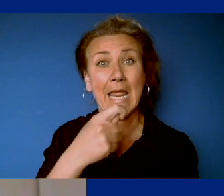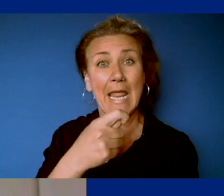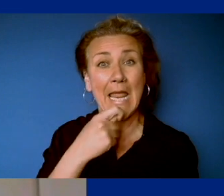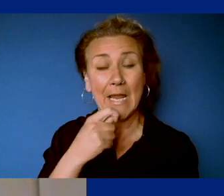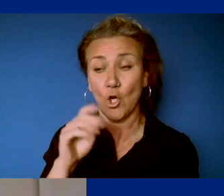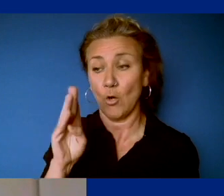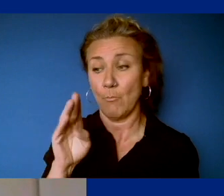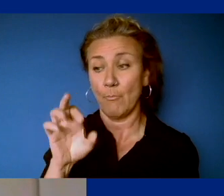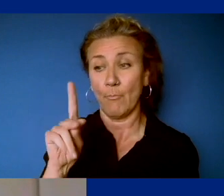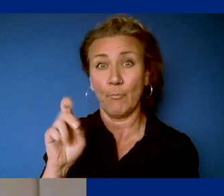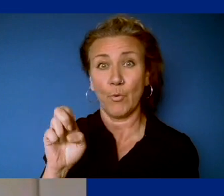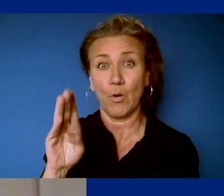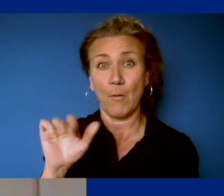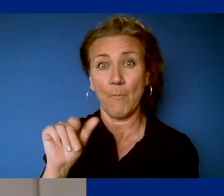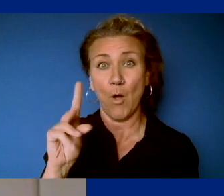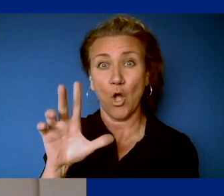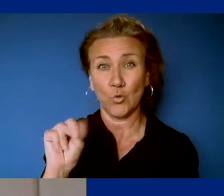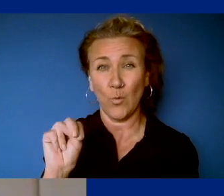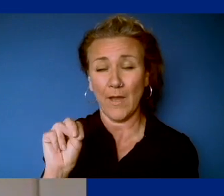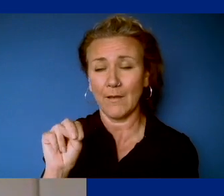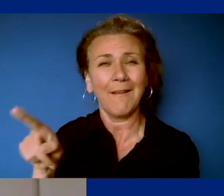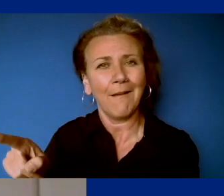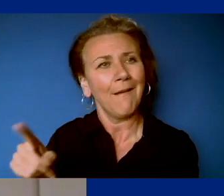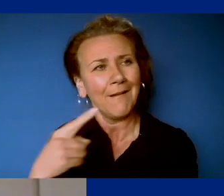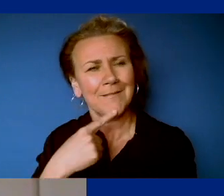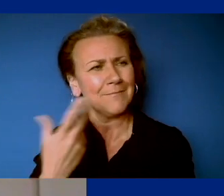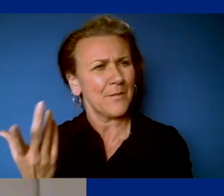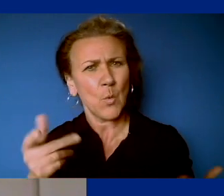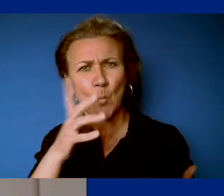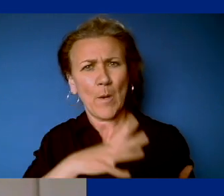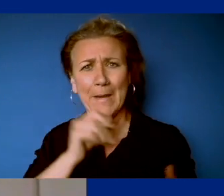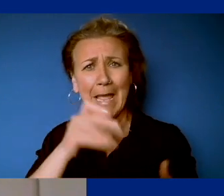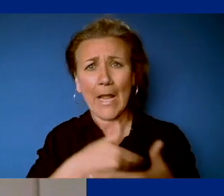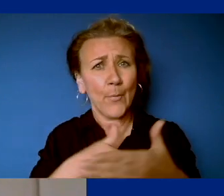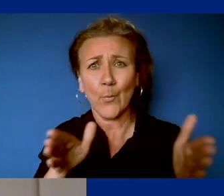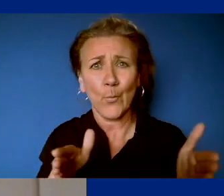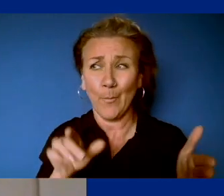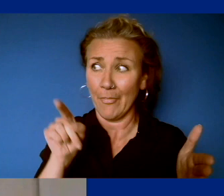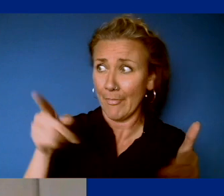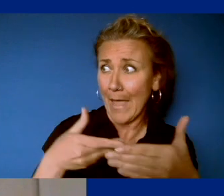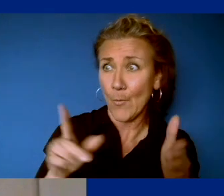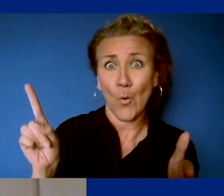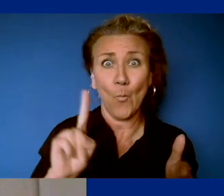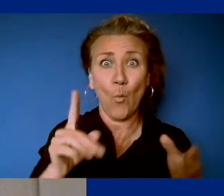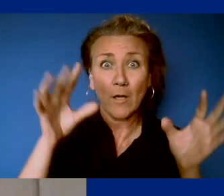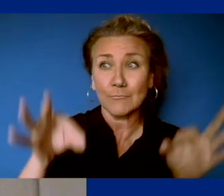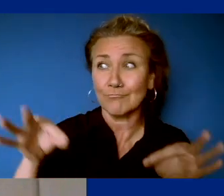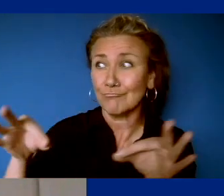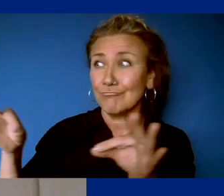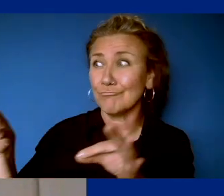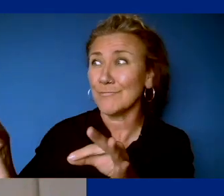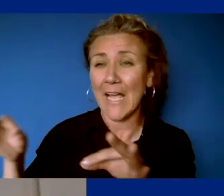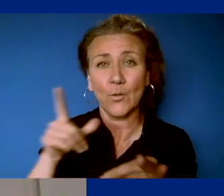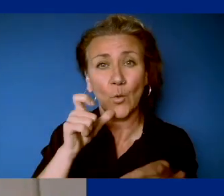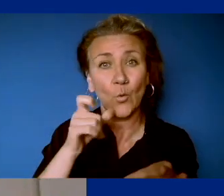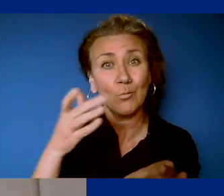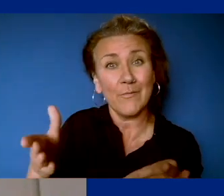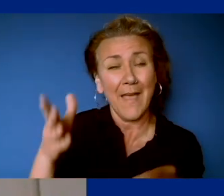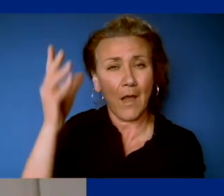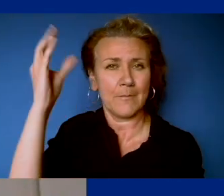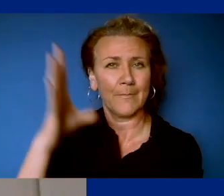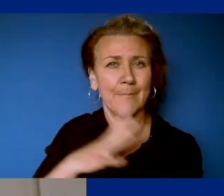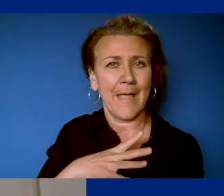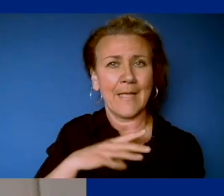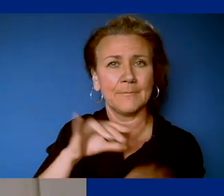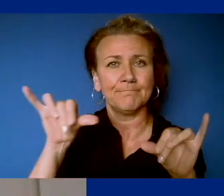so far as to say women are not even in the room where all the decisions about whose stories will be told are made,